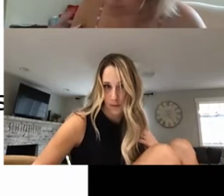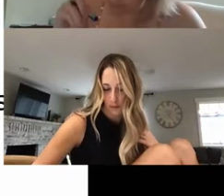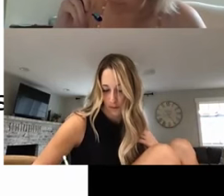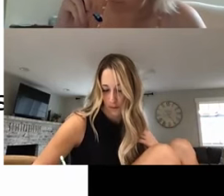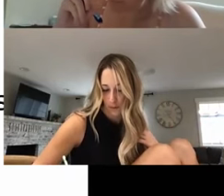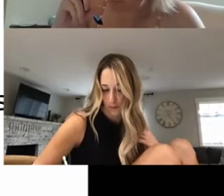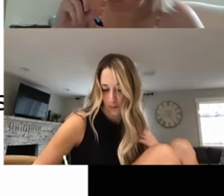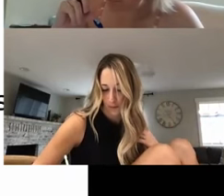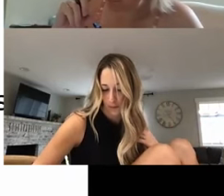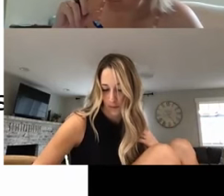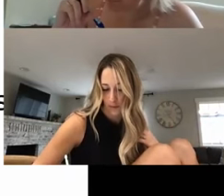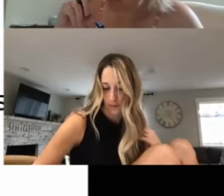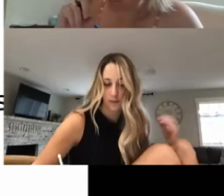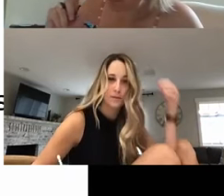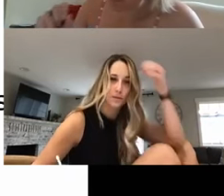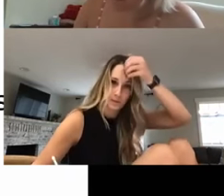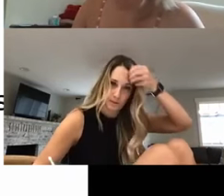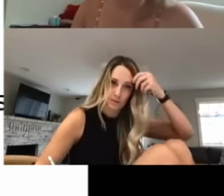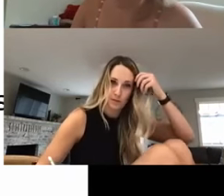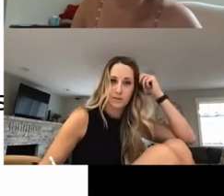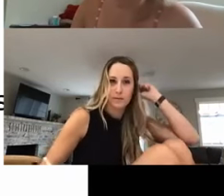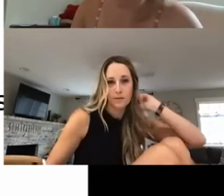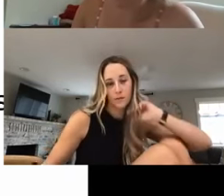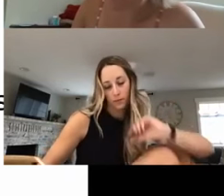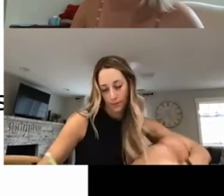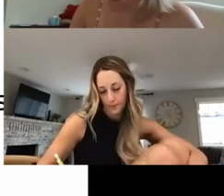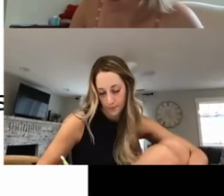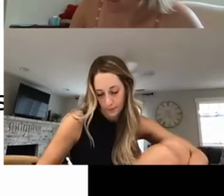And there's one big trick to this process.